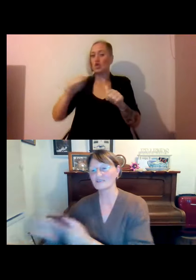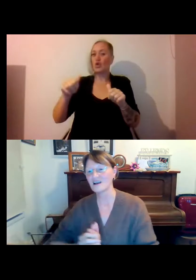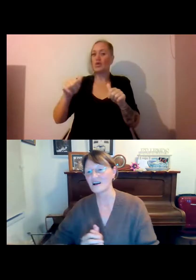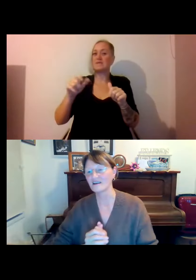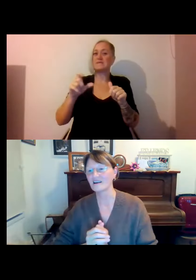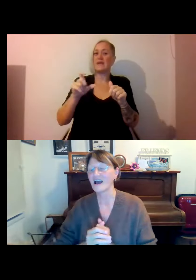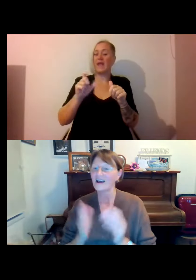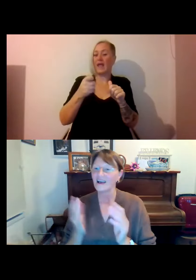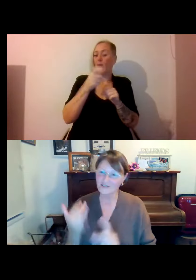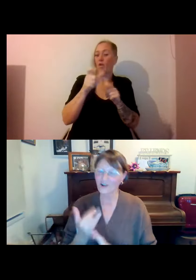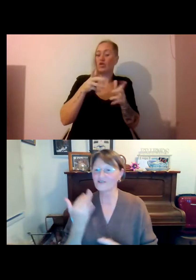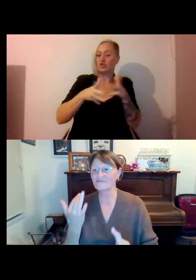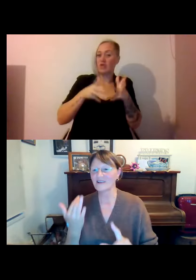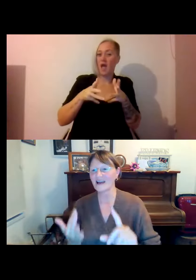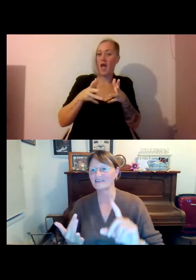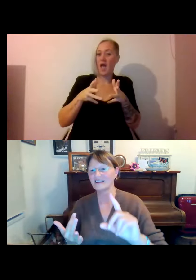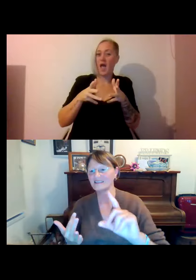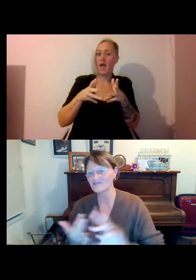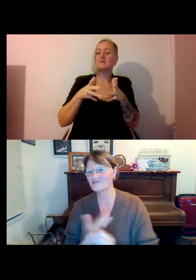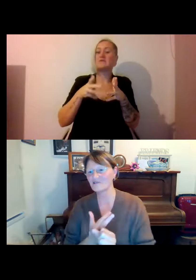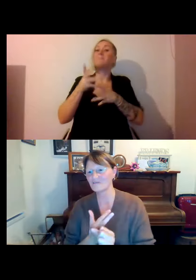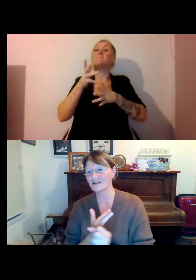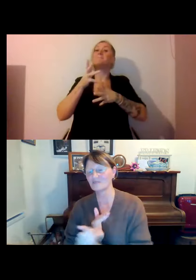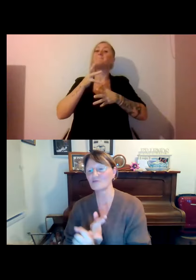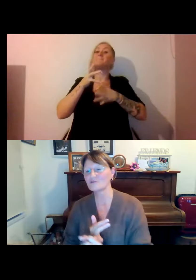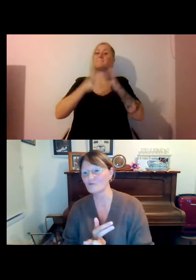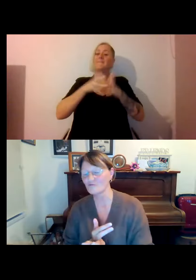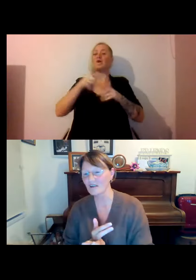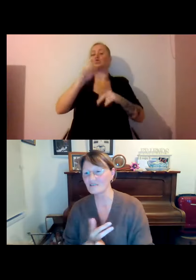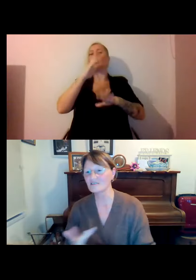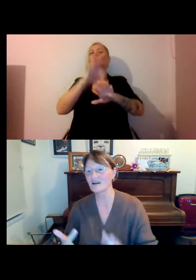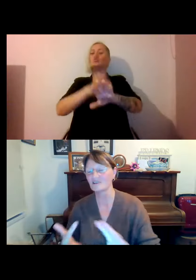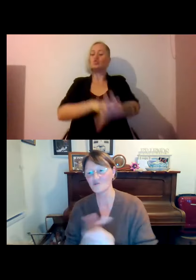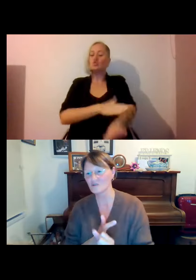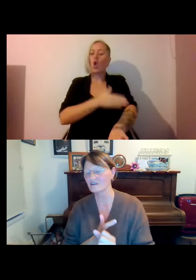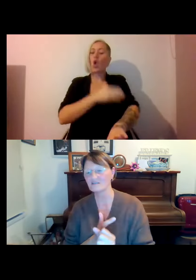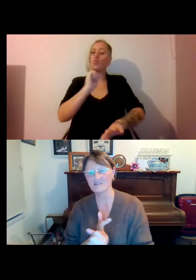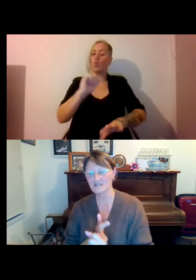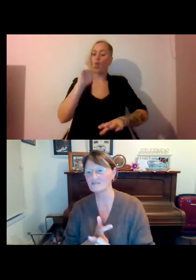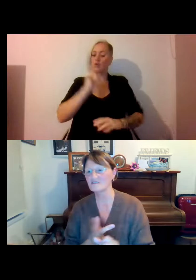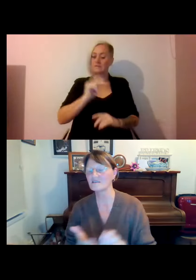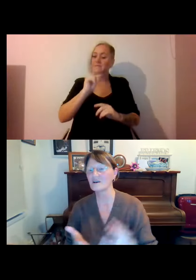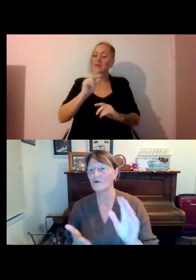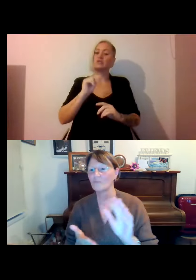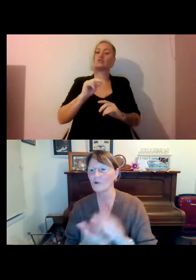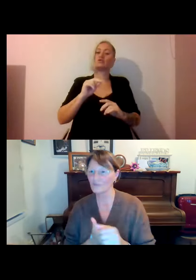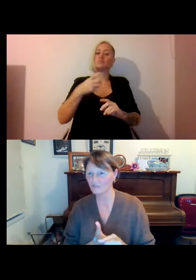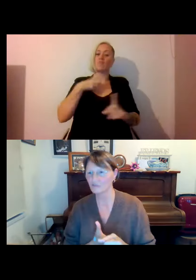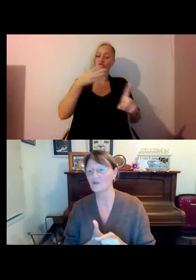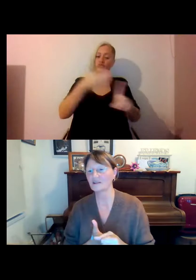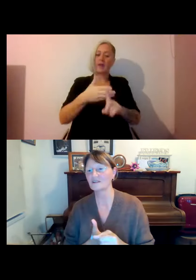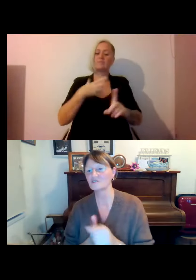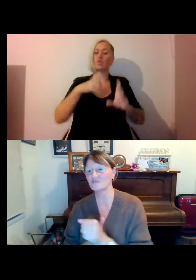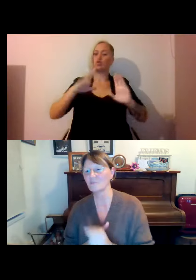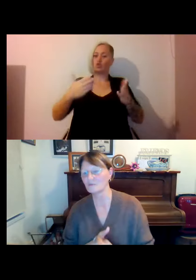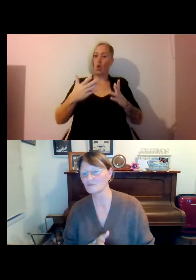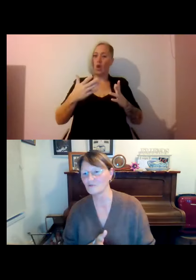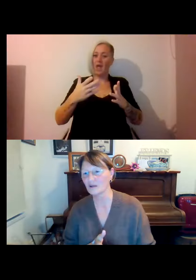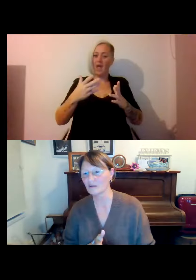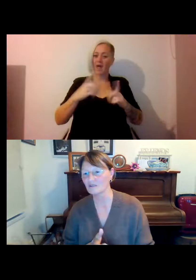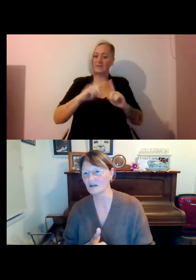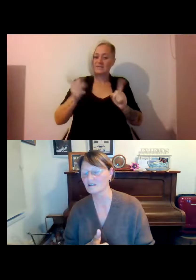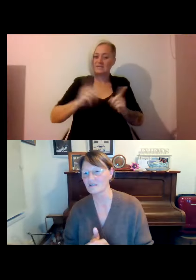what they're saying, it slows them down, tends to make them use more direct and shorter sentences, both of which make it easier for